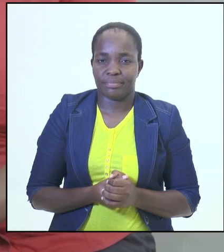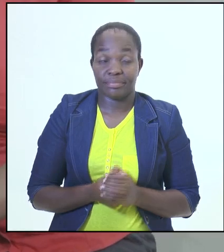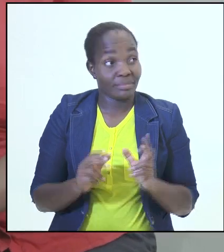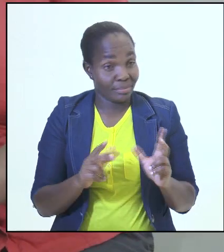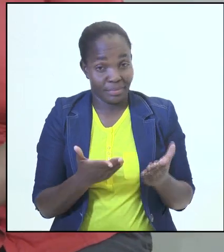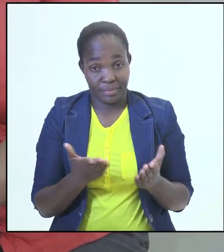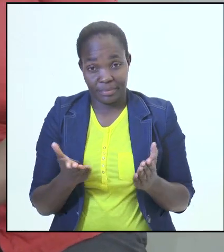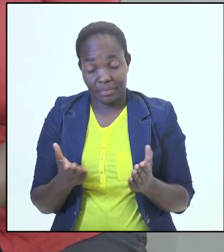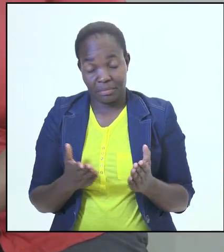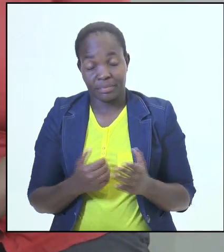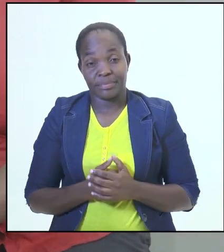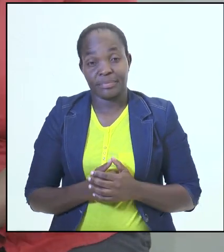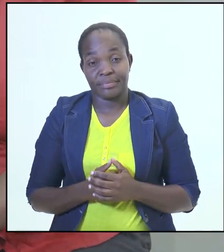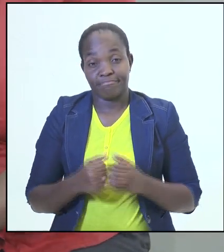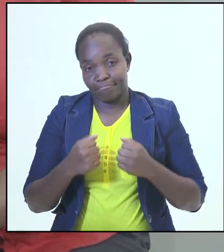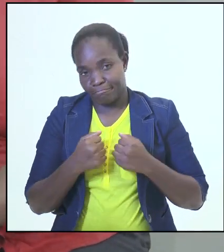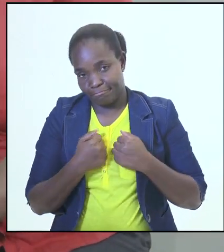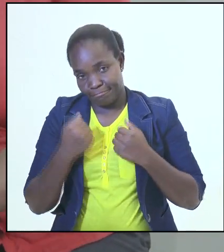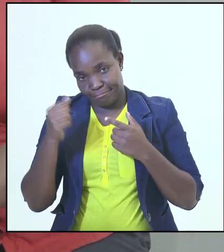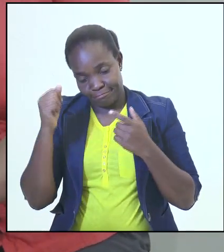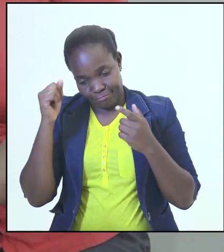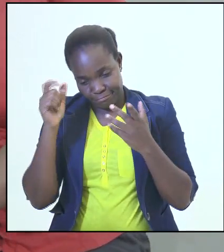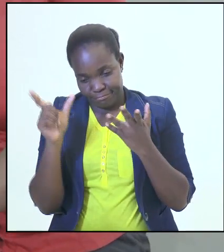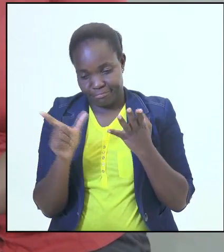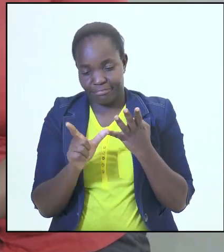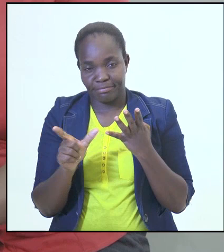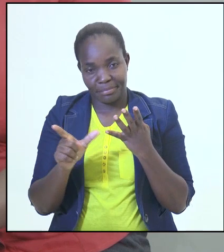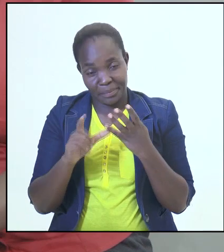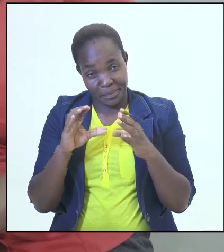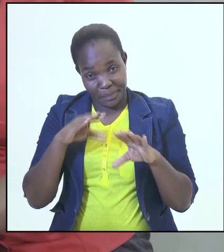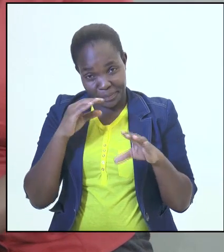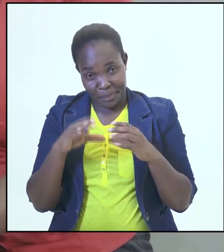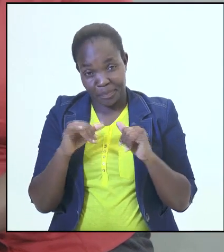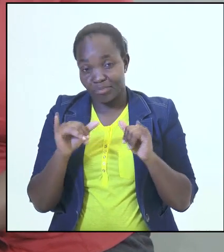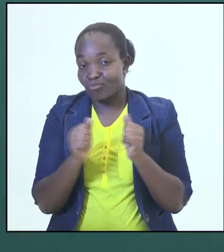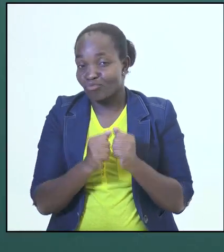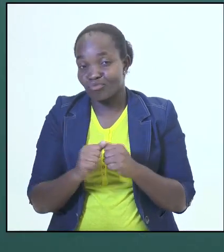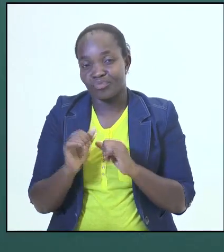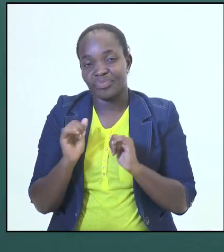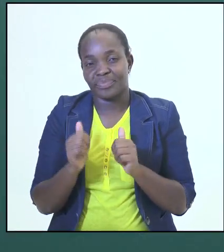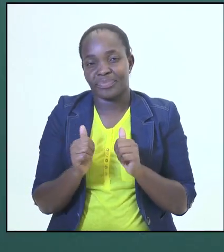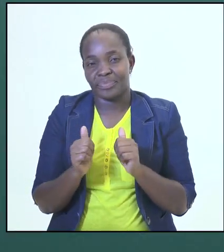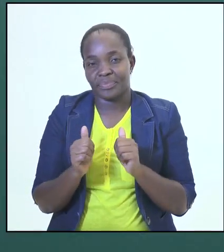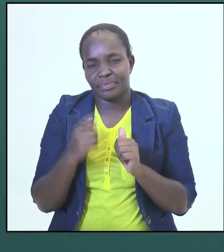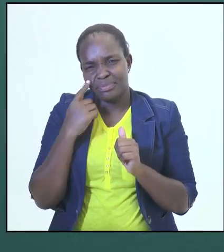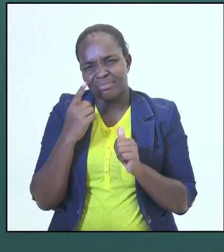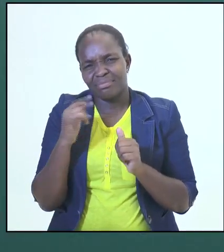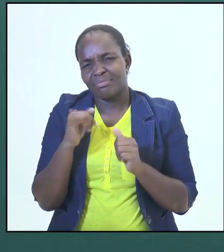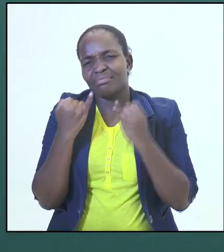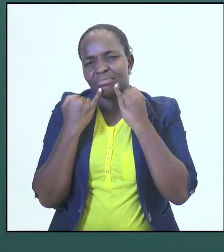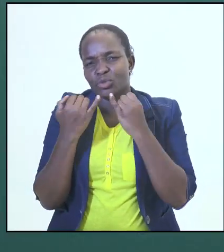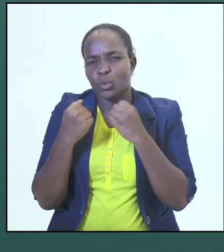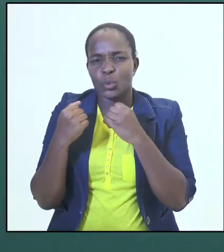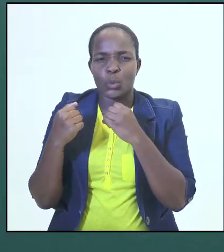Viewers, have you enjoyed our lesson today? Well, I've enjoyed being in your company today. Let's see what information we